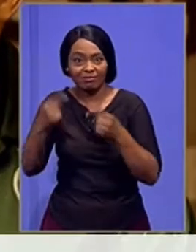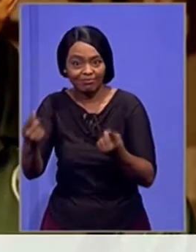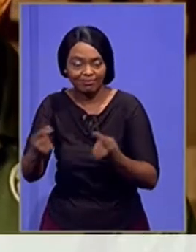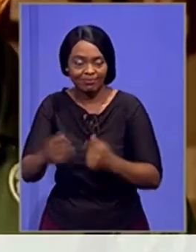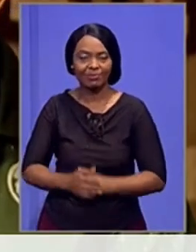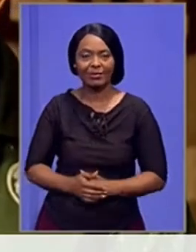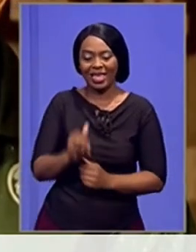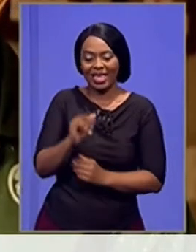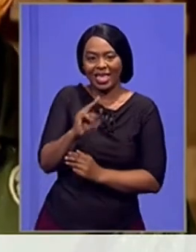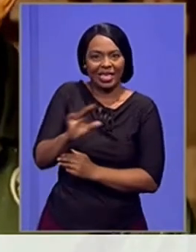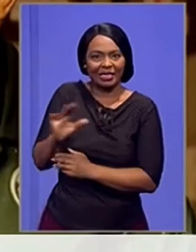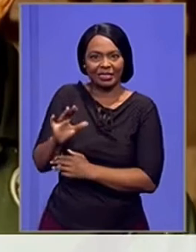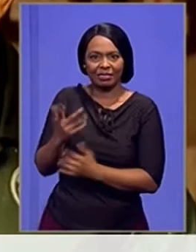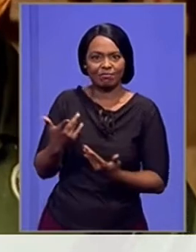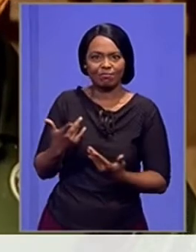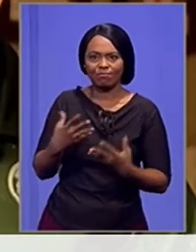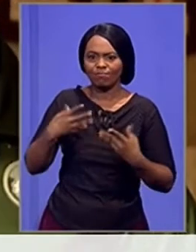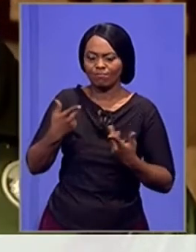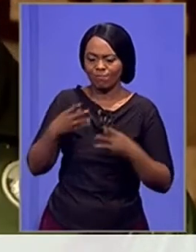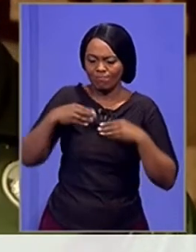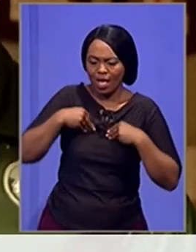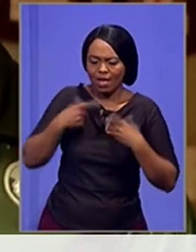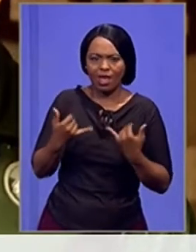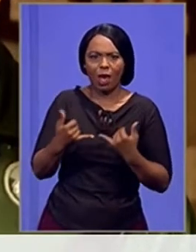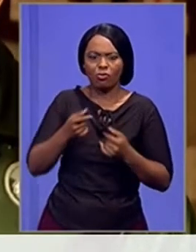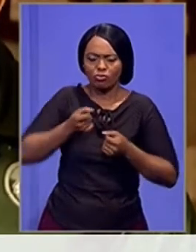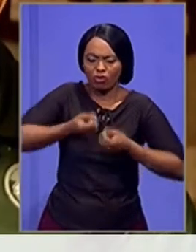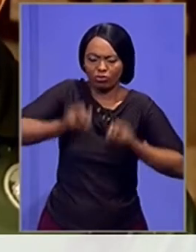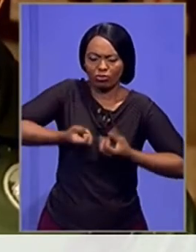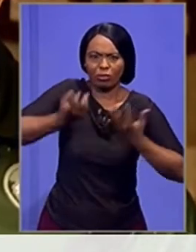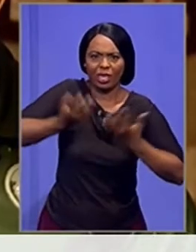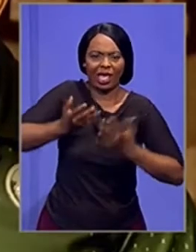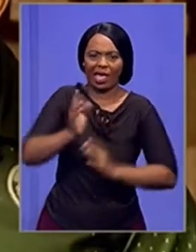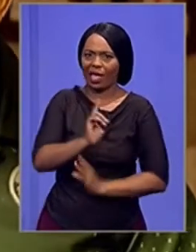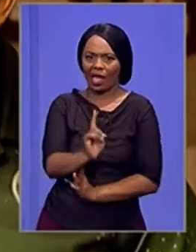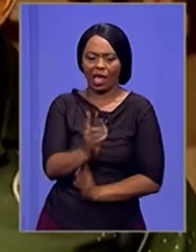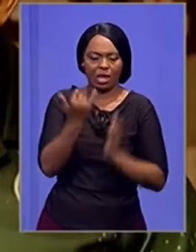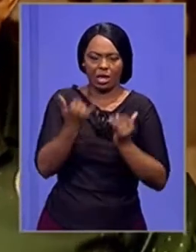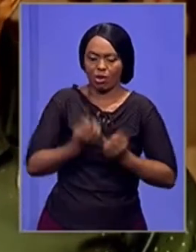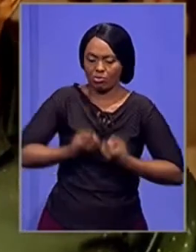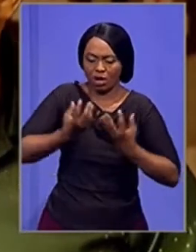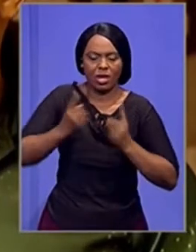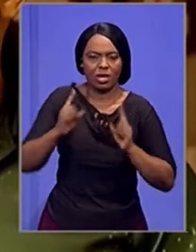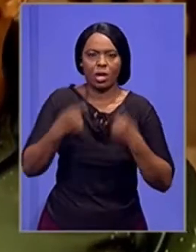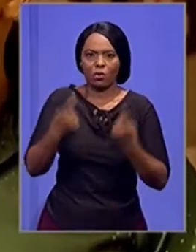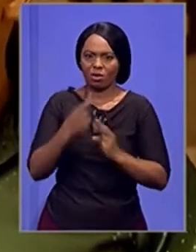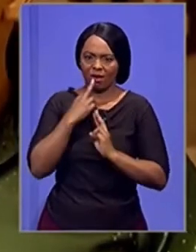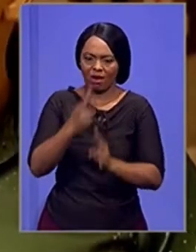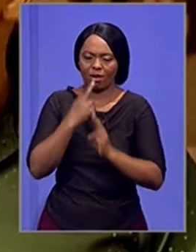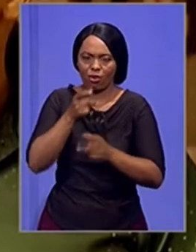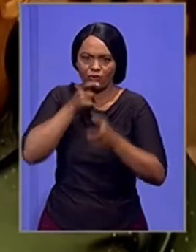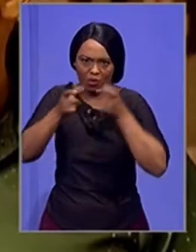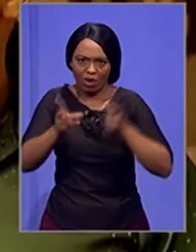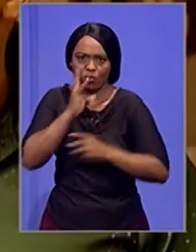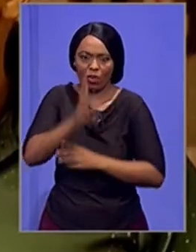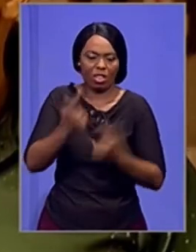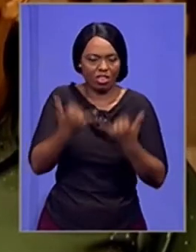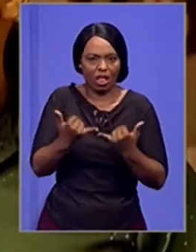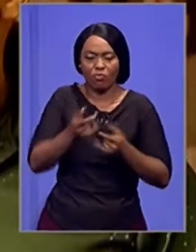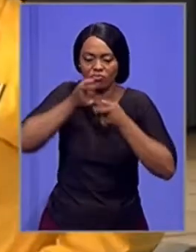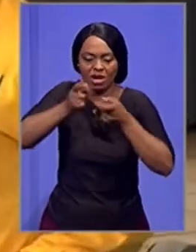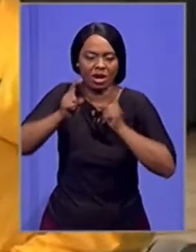ga ise re letlele go bua ka ditseo ka re kana go isiameng ke tla kgona go bua ke arabe ke tle ke kae gore ke eme ha